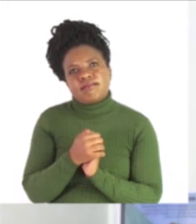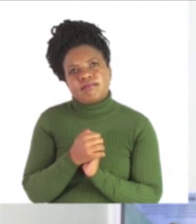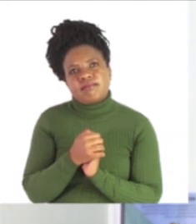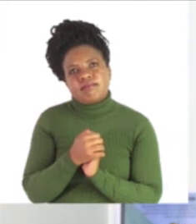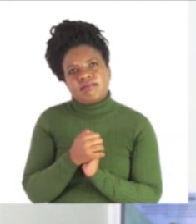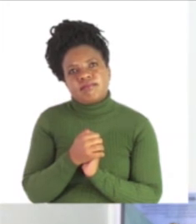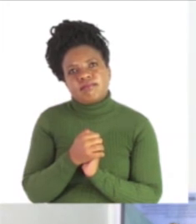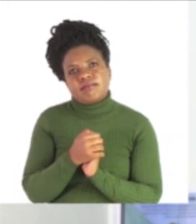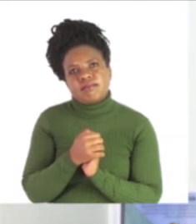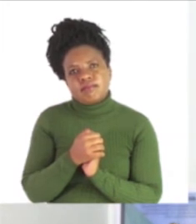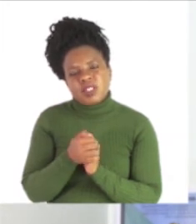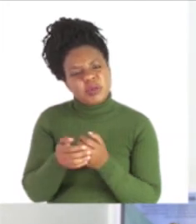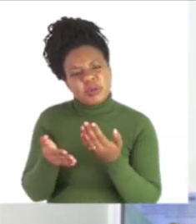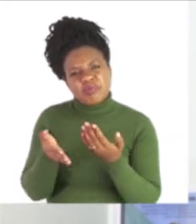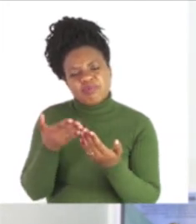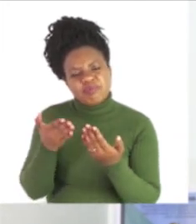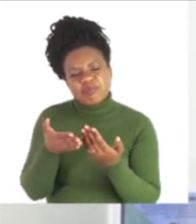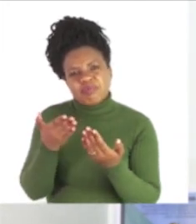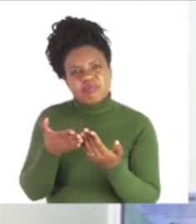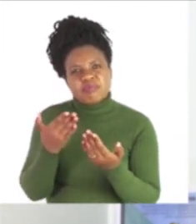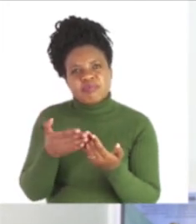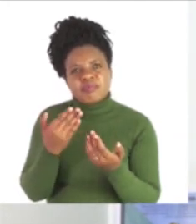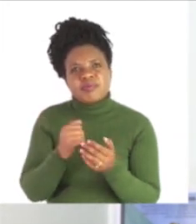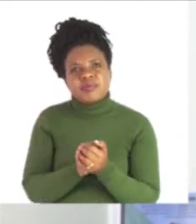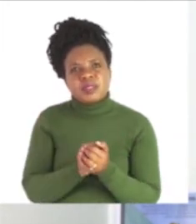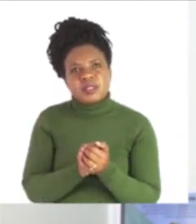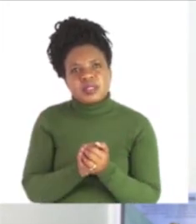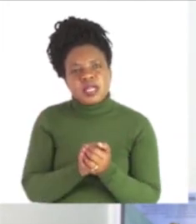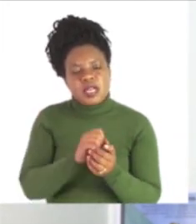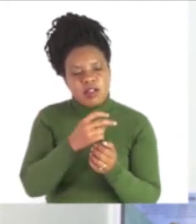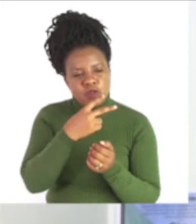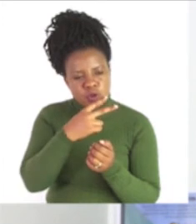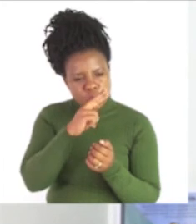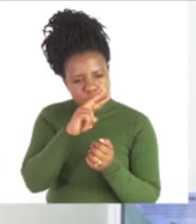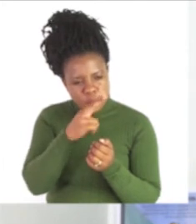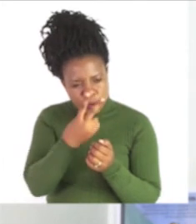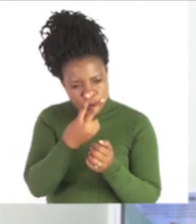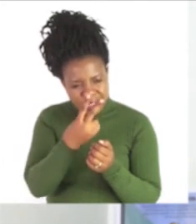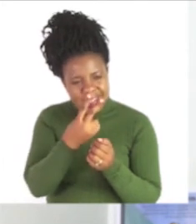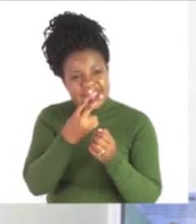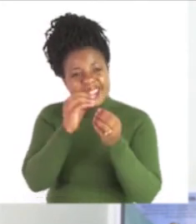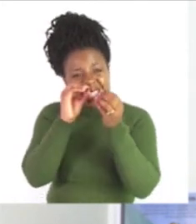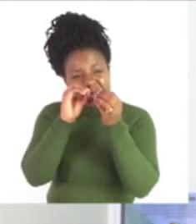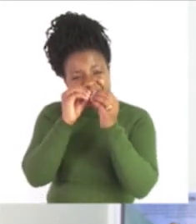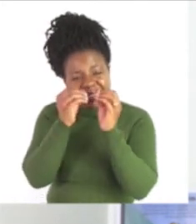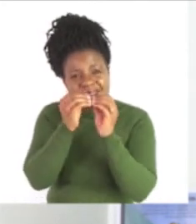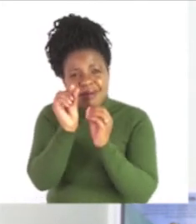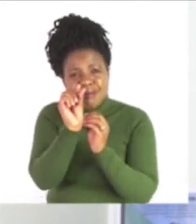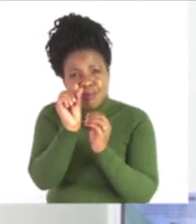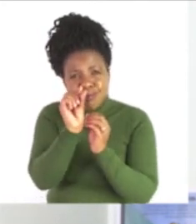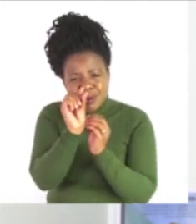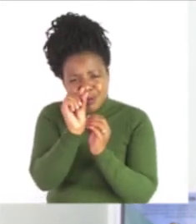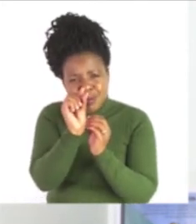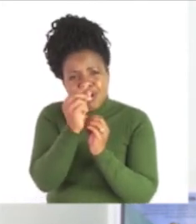I think that's much easy. So we say a 2 on top, it's an exponent, or